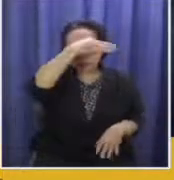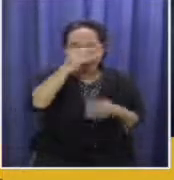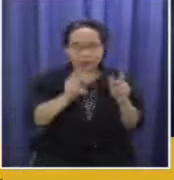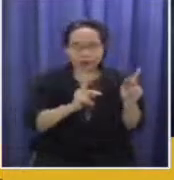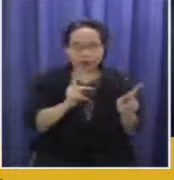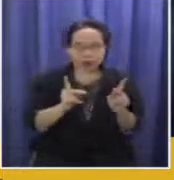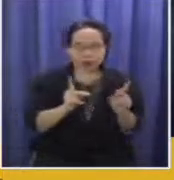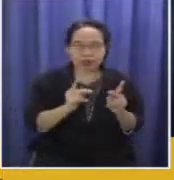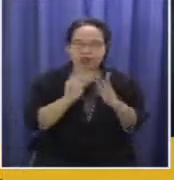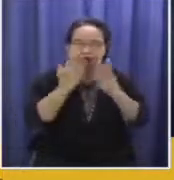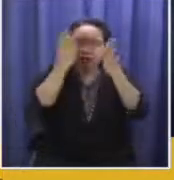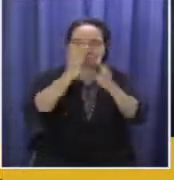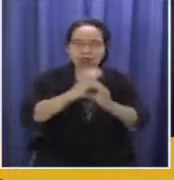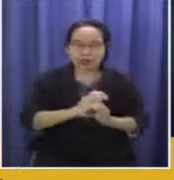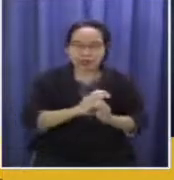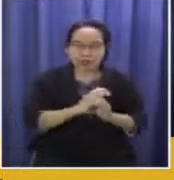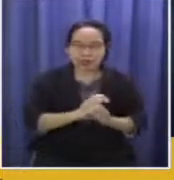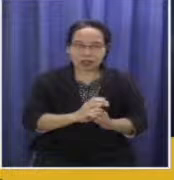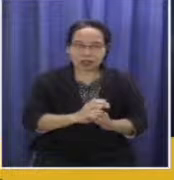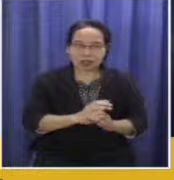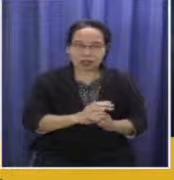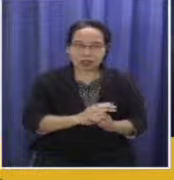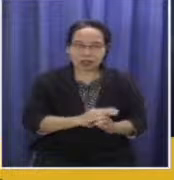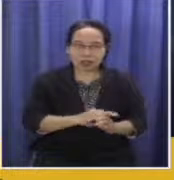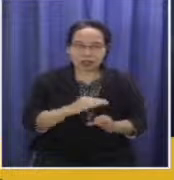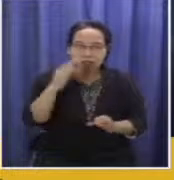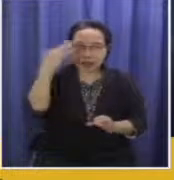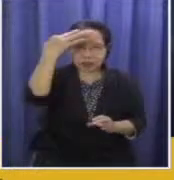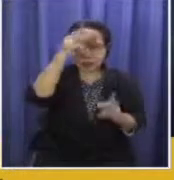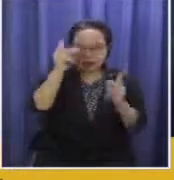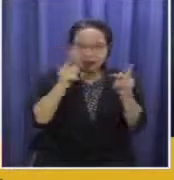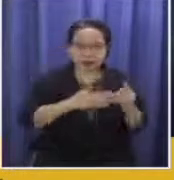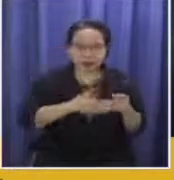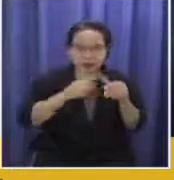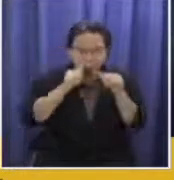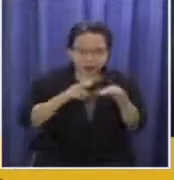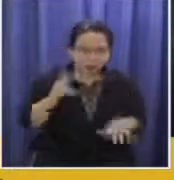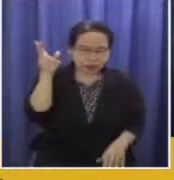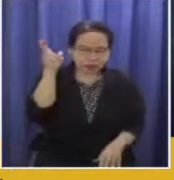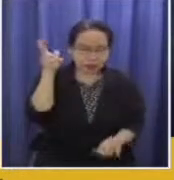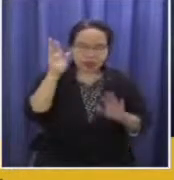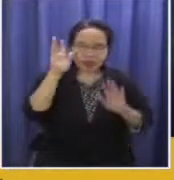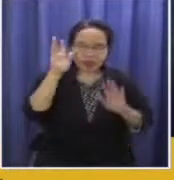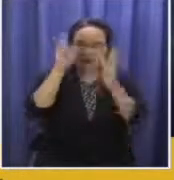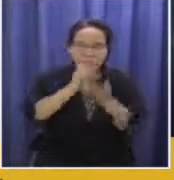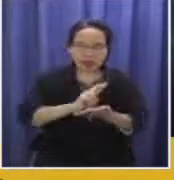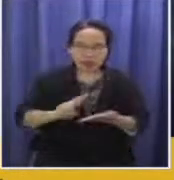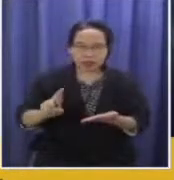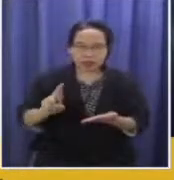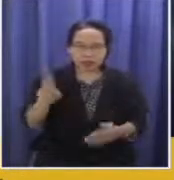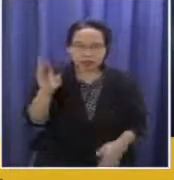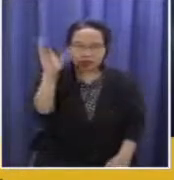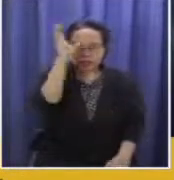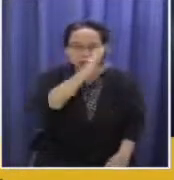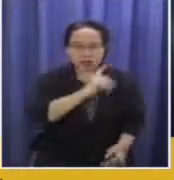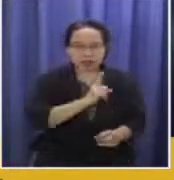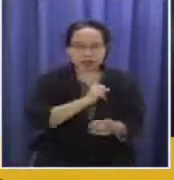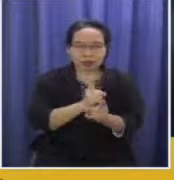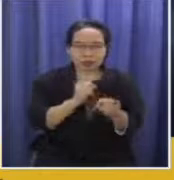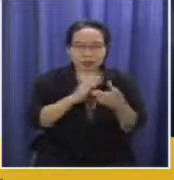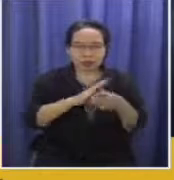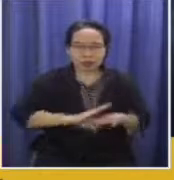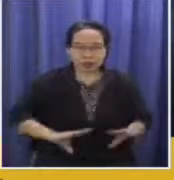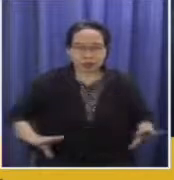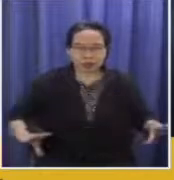care. Please bless our fellow men who are listening to your righteousness